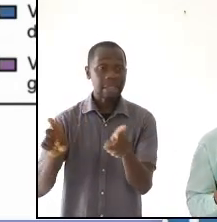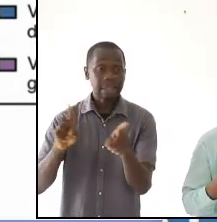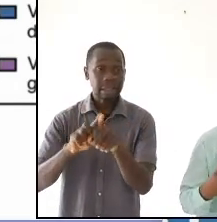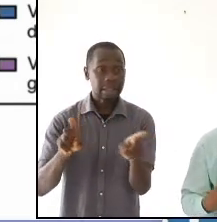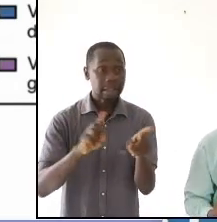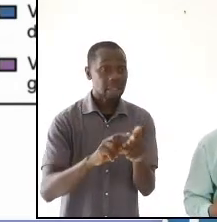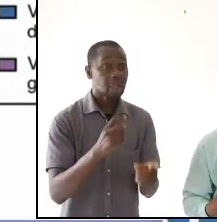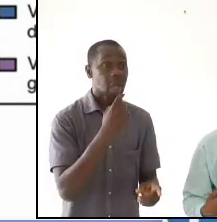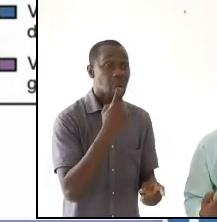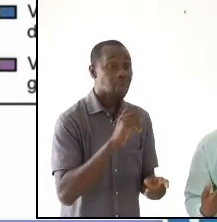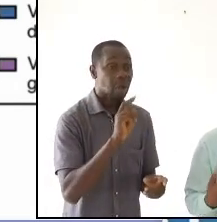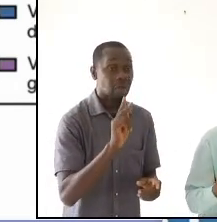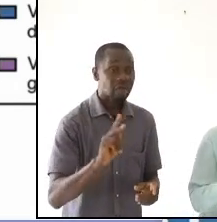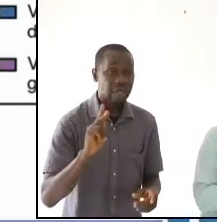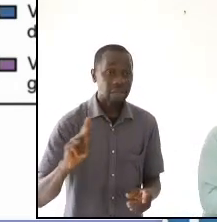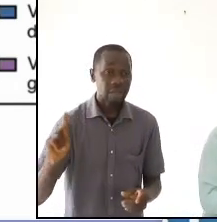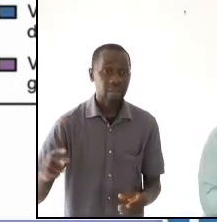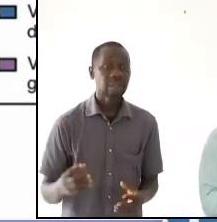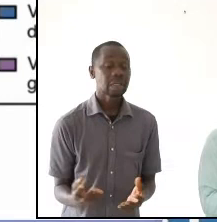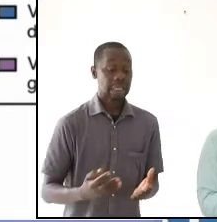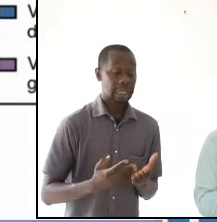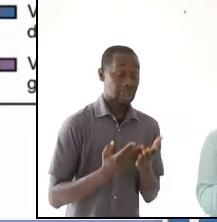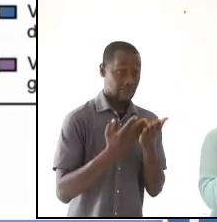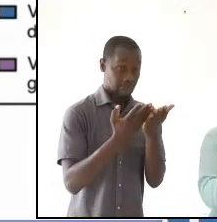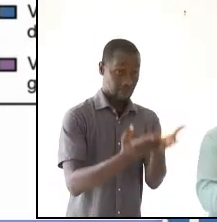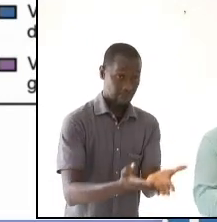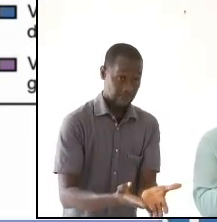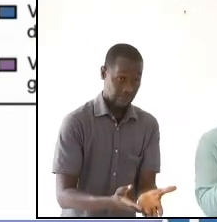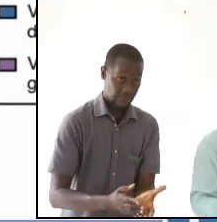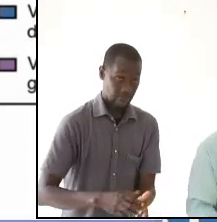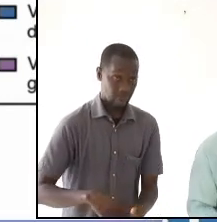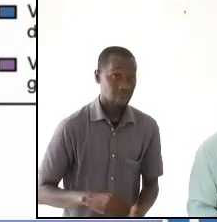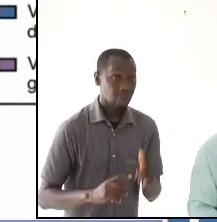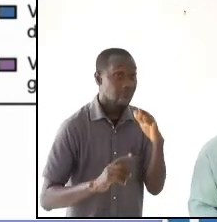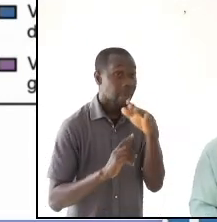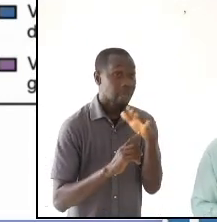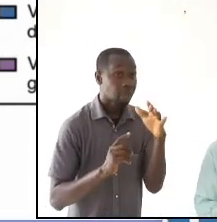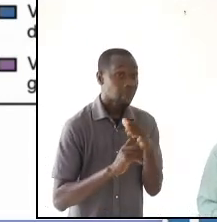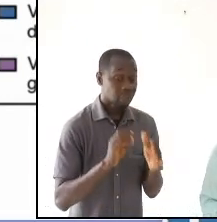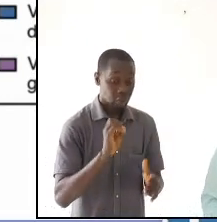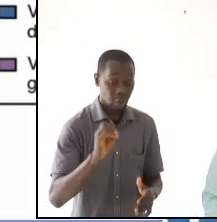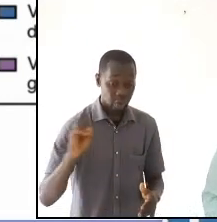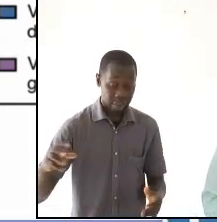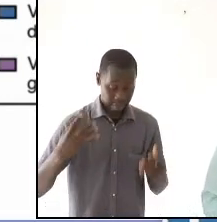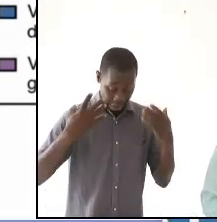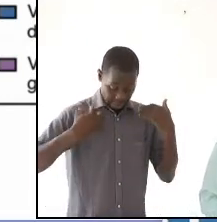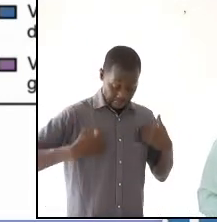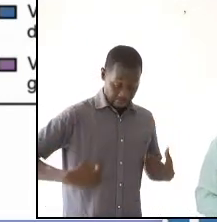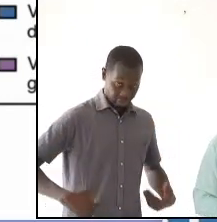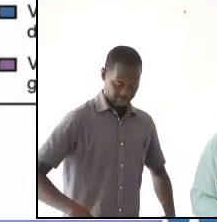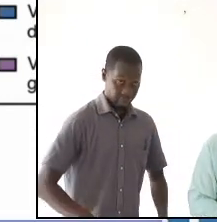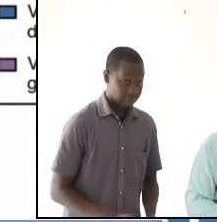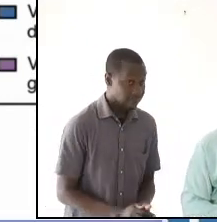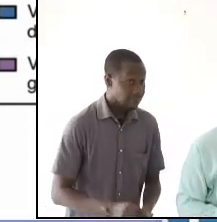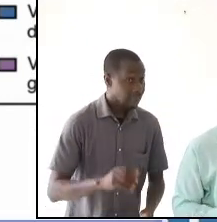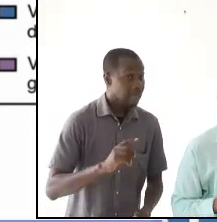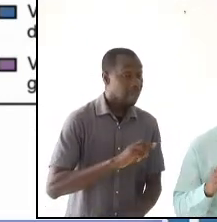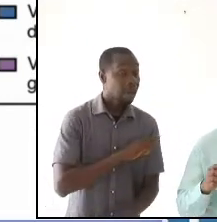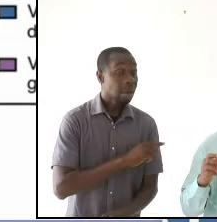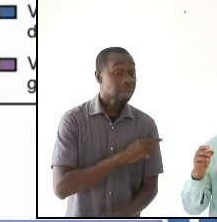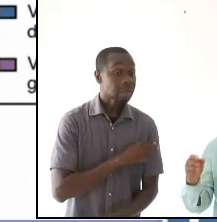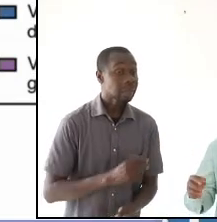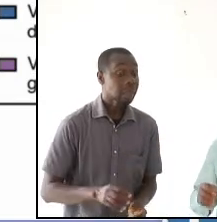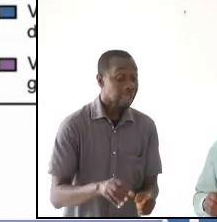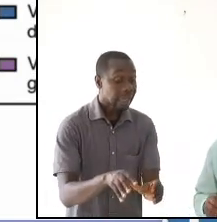names of the blood vessels that supply some important organs or parts of the body, and also the ones